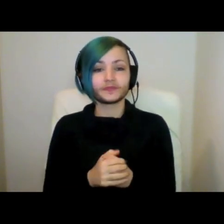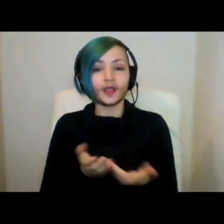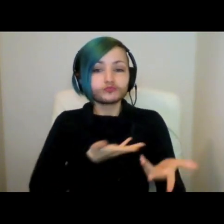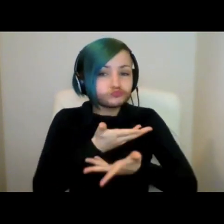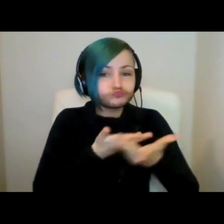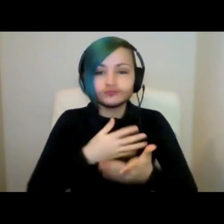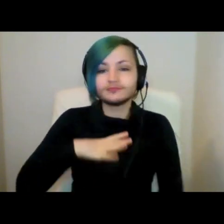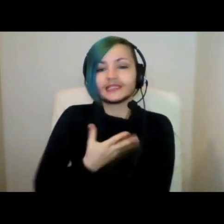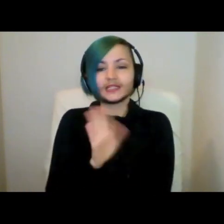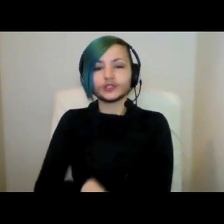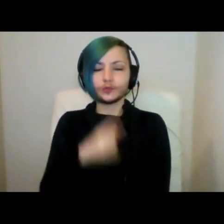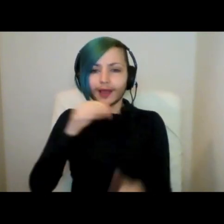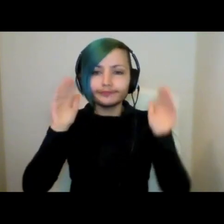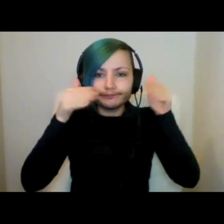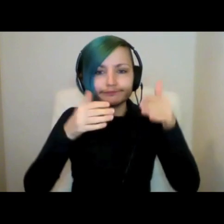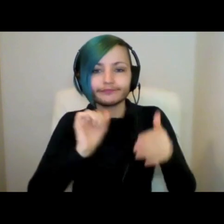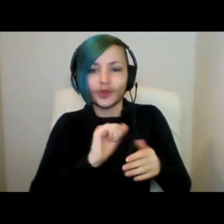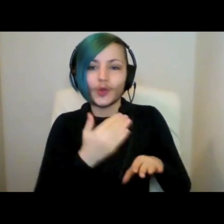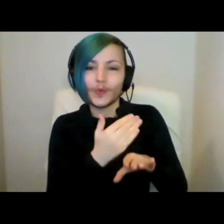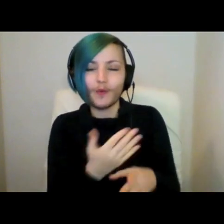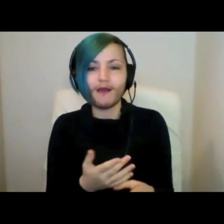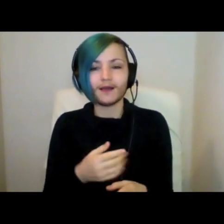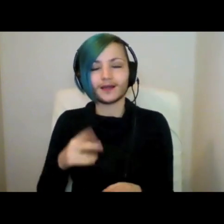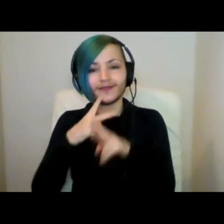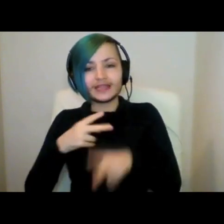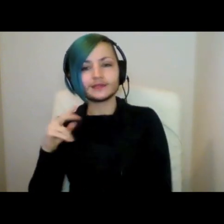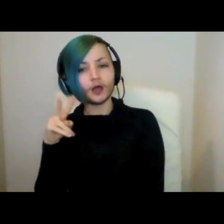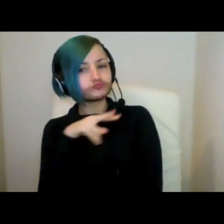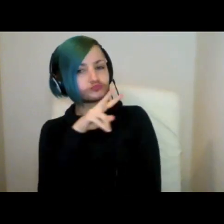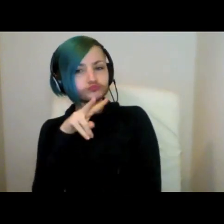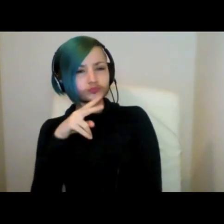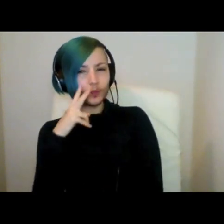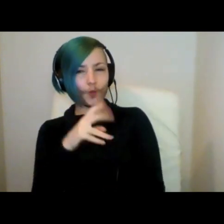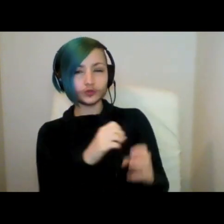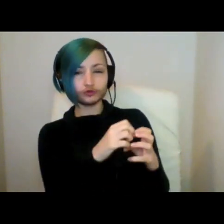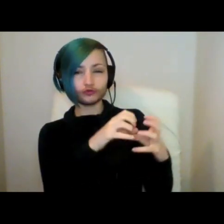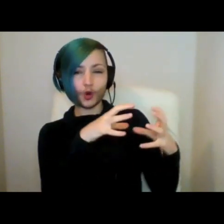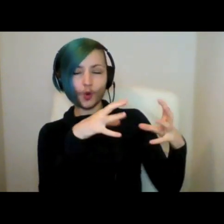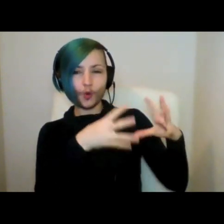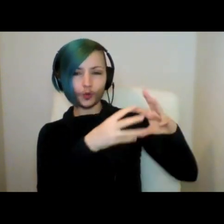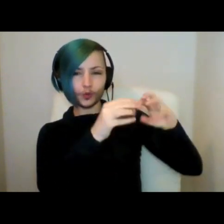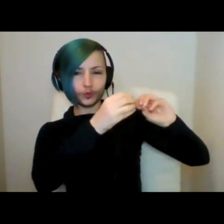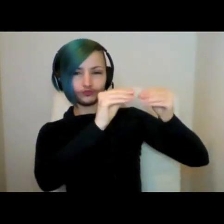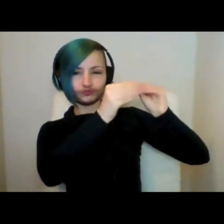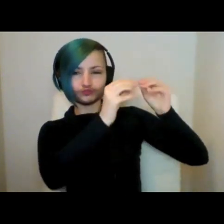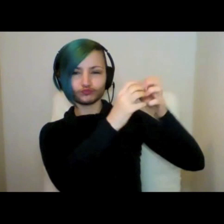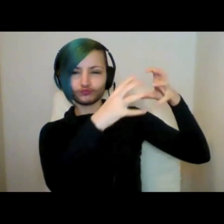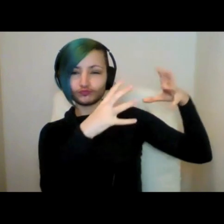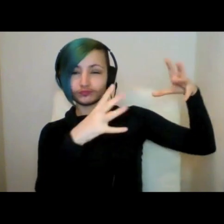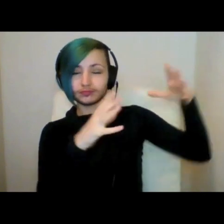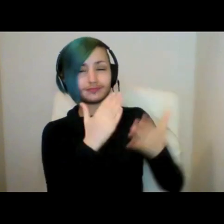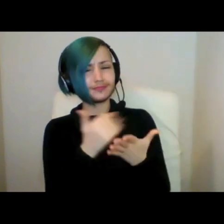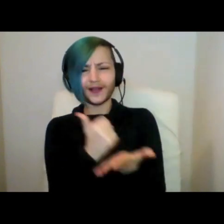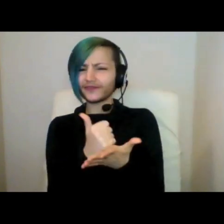anybody. She could get on with her work, and they could kind of see it growing in front of their eyes. And it was incredible. It